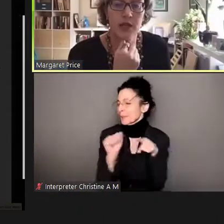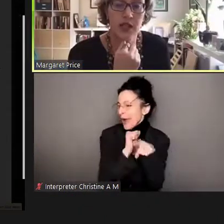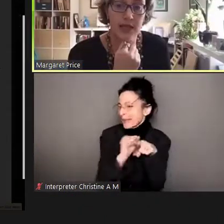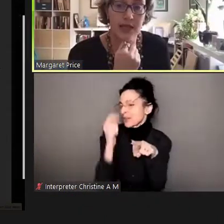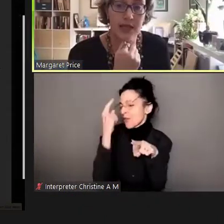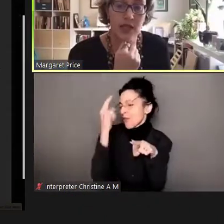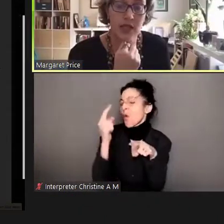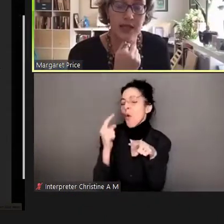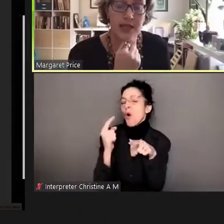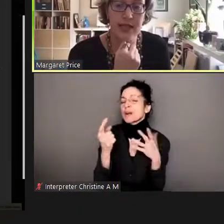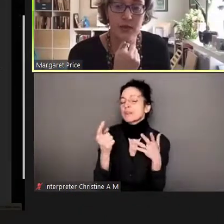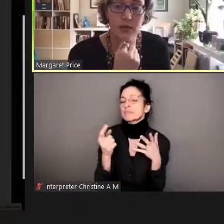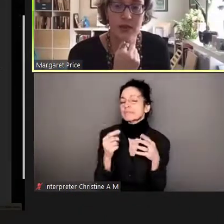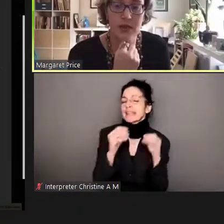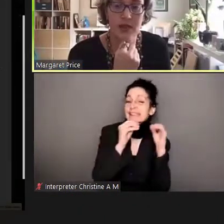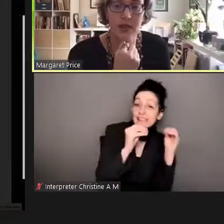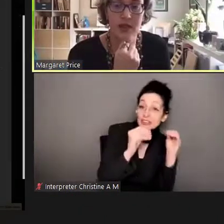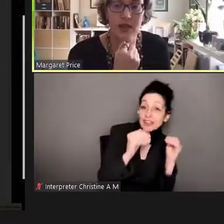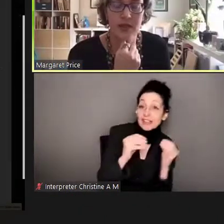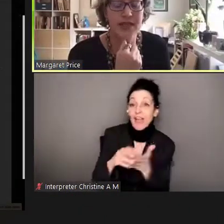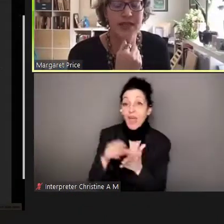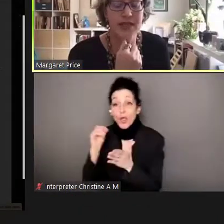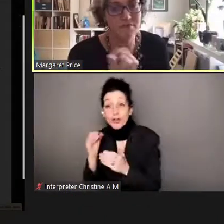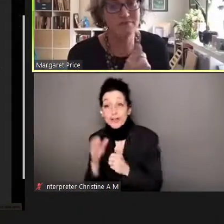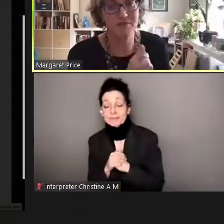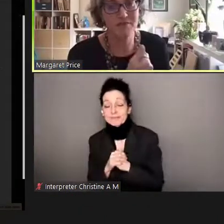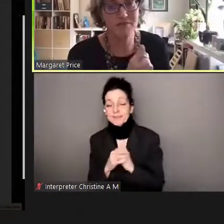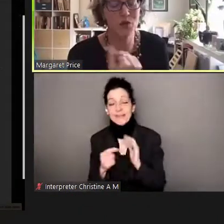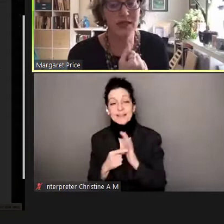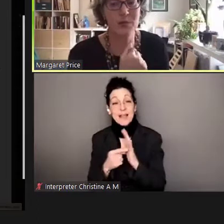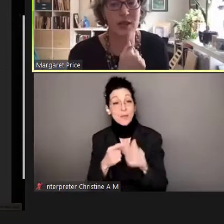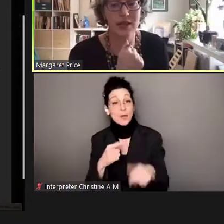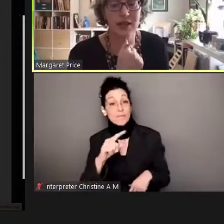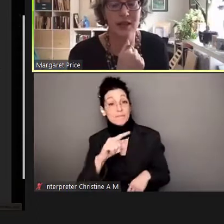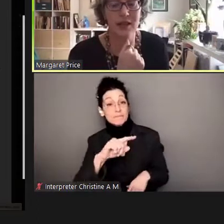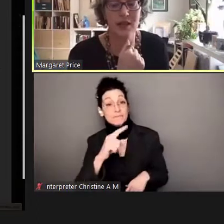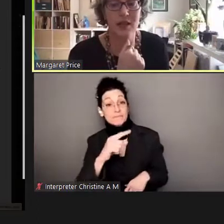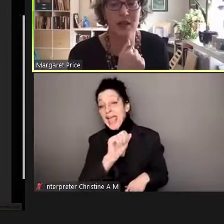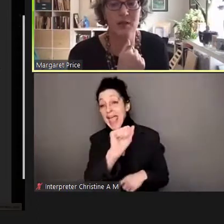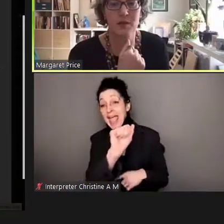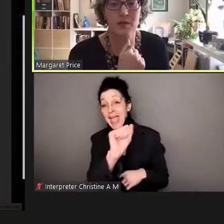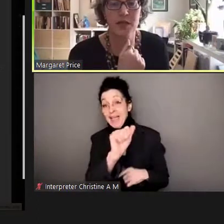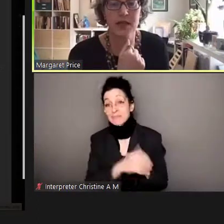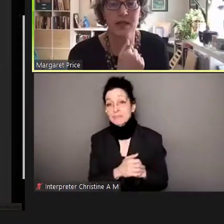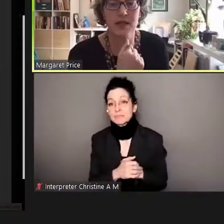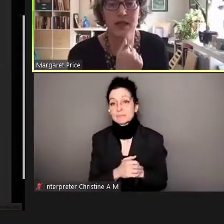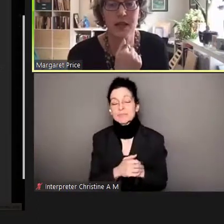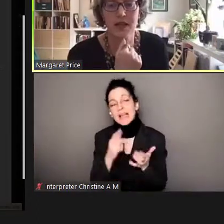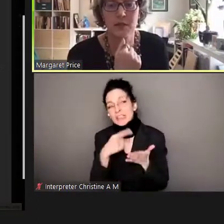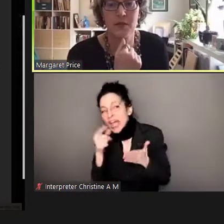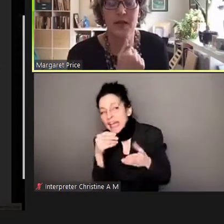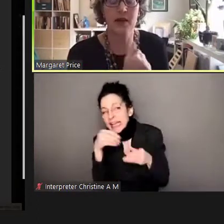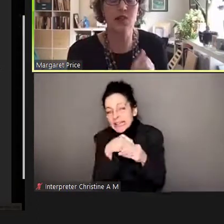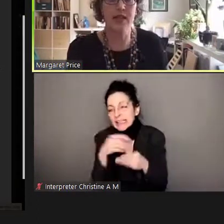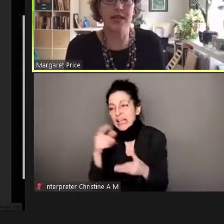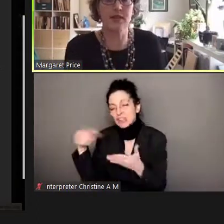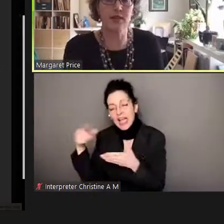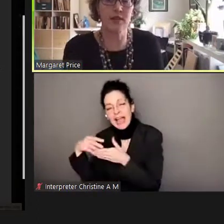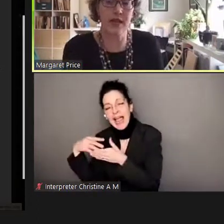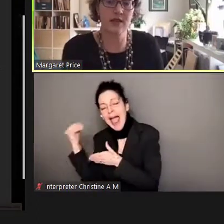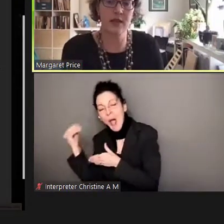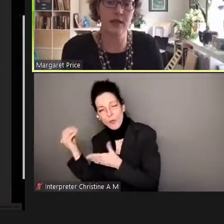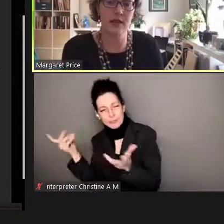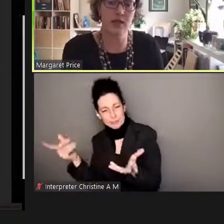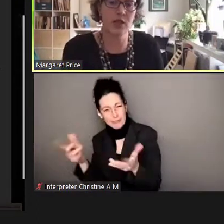include checking in and checking out. Again, that's really dependent on group size, but I'll just add a